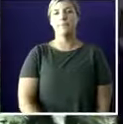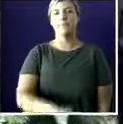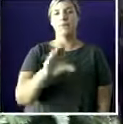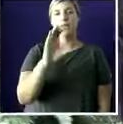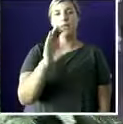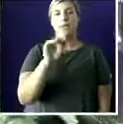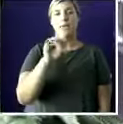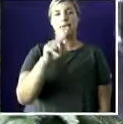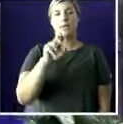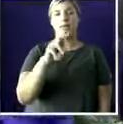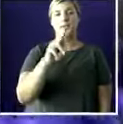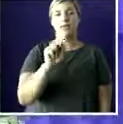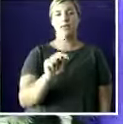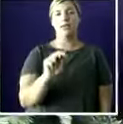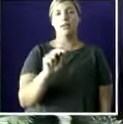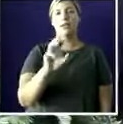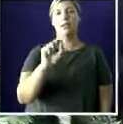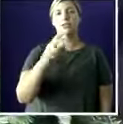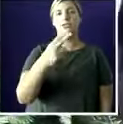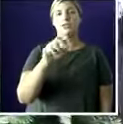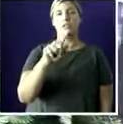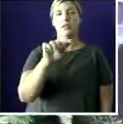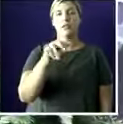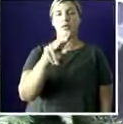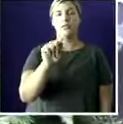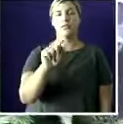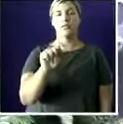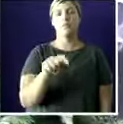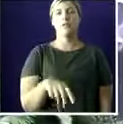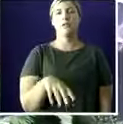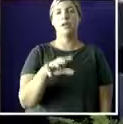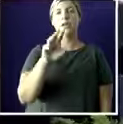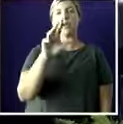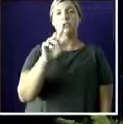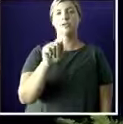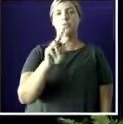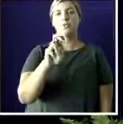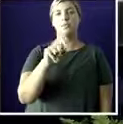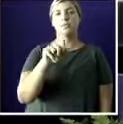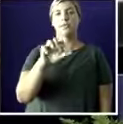Caitlin Kristen Shelnut. Tristan Connor Craig.